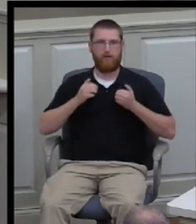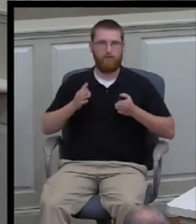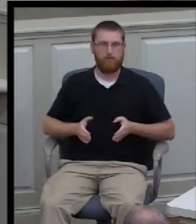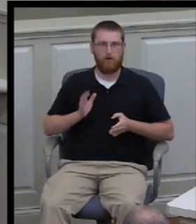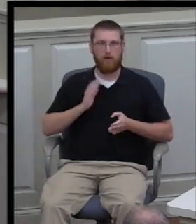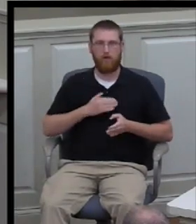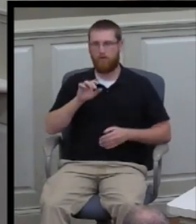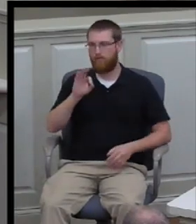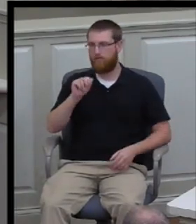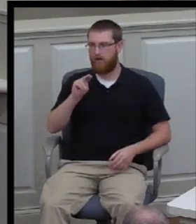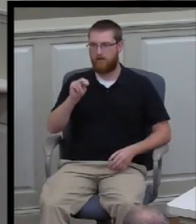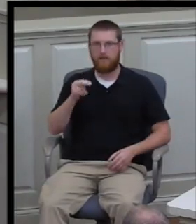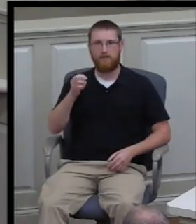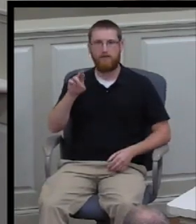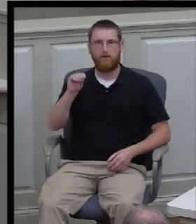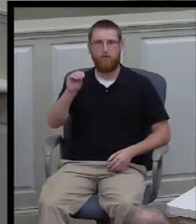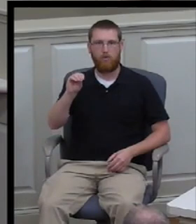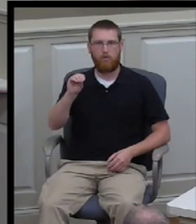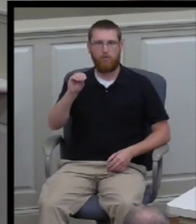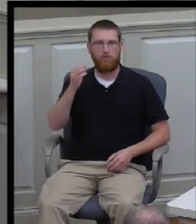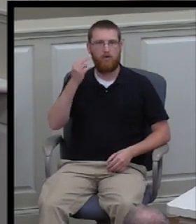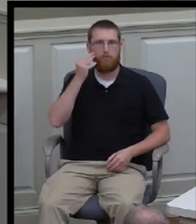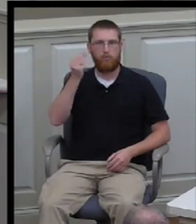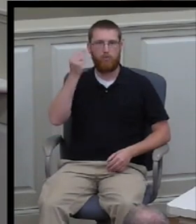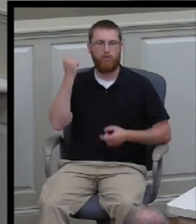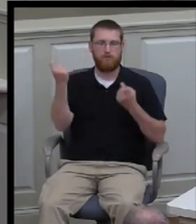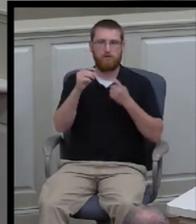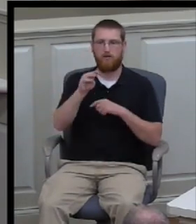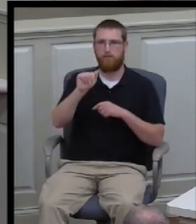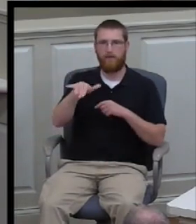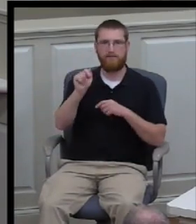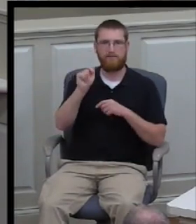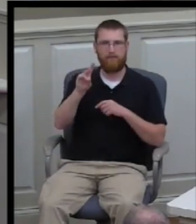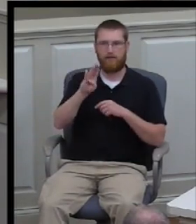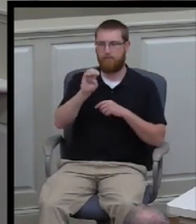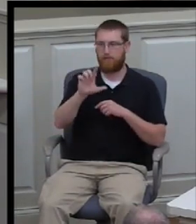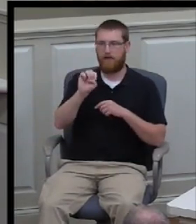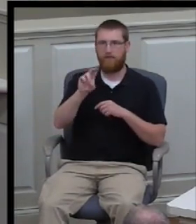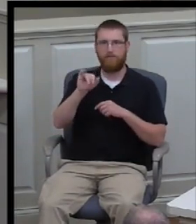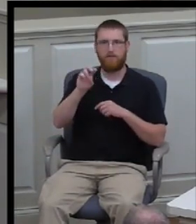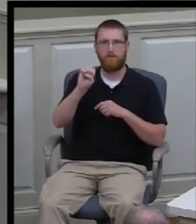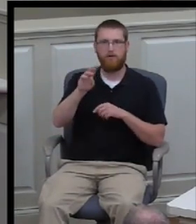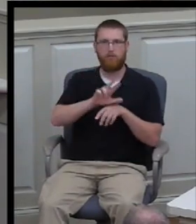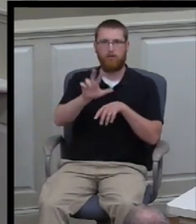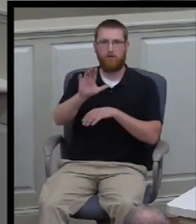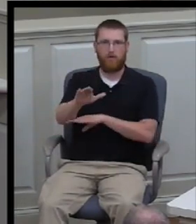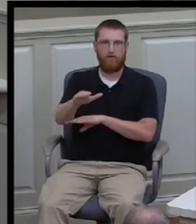fallen heroes in a ceremony at Bellevue Cemetery on May 17th at 3 p.m. in the